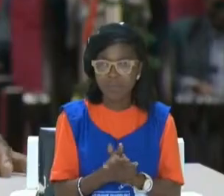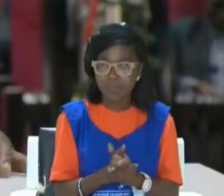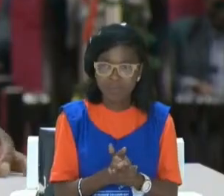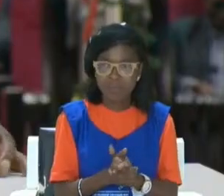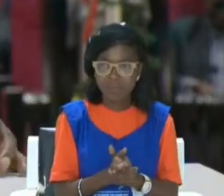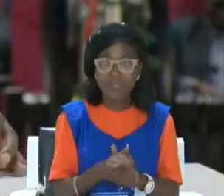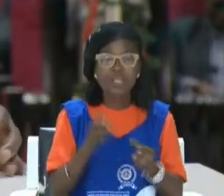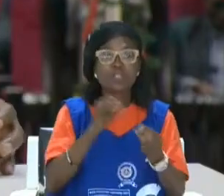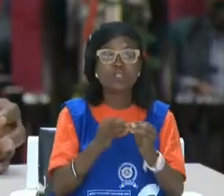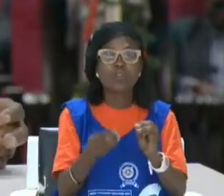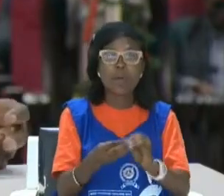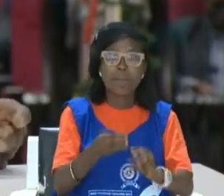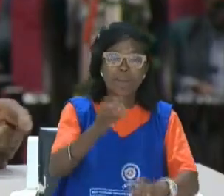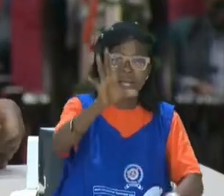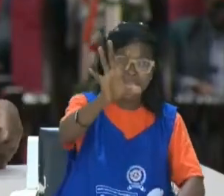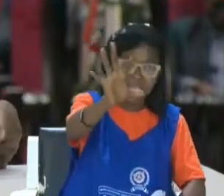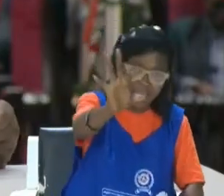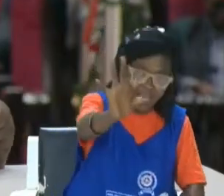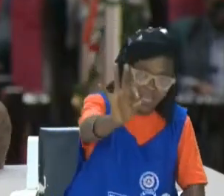Number 9,